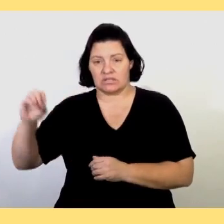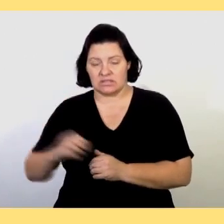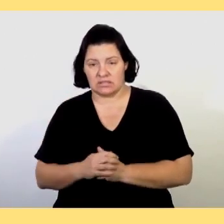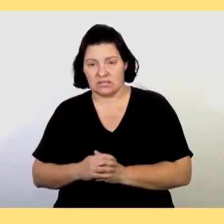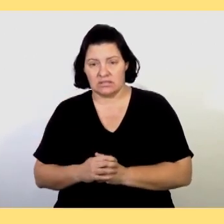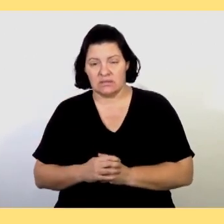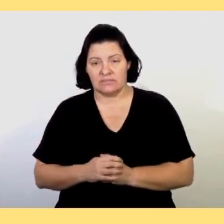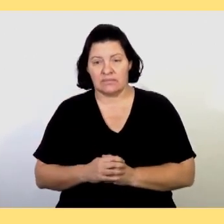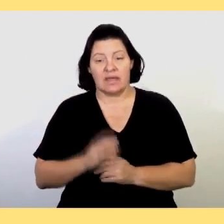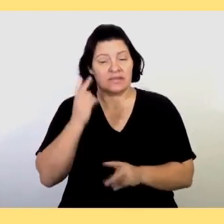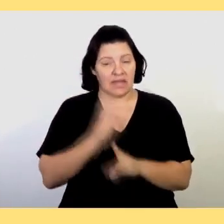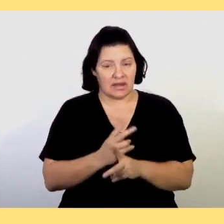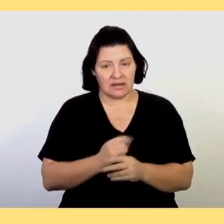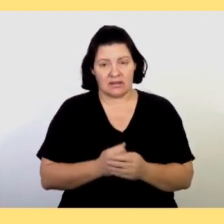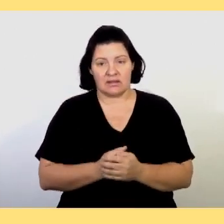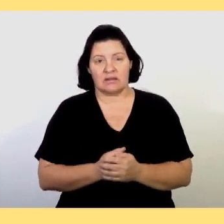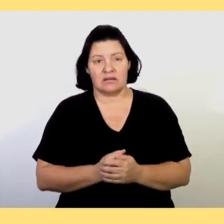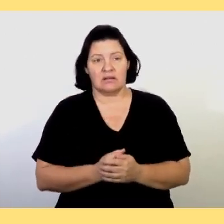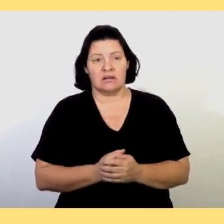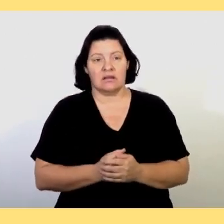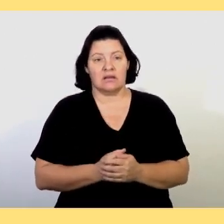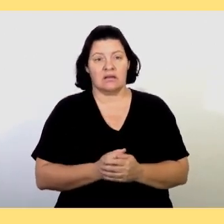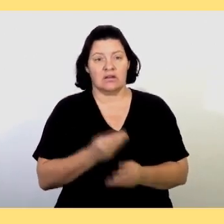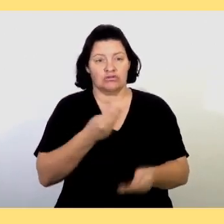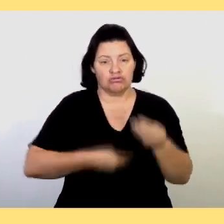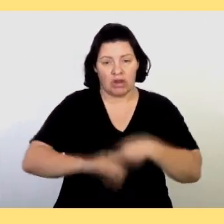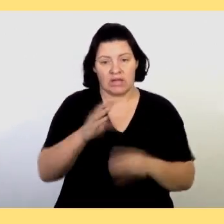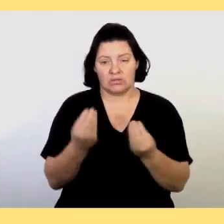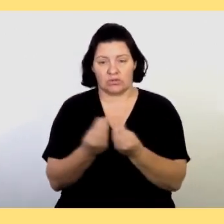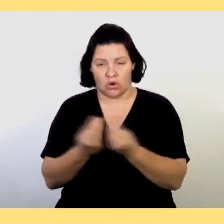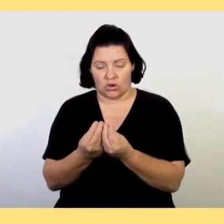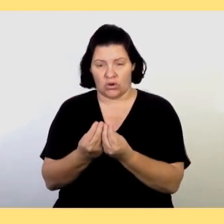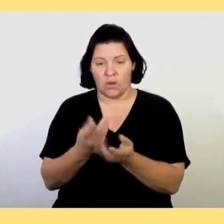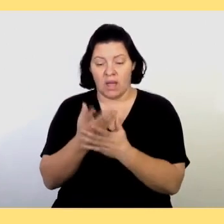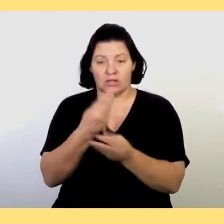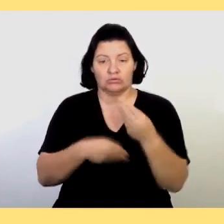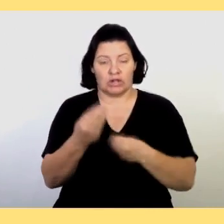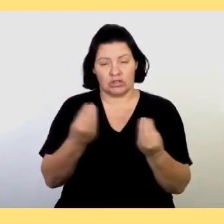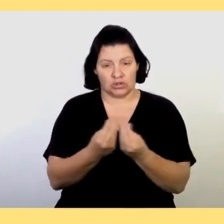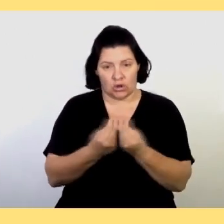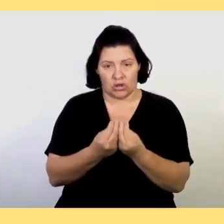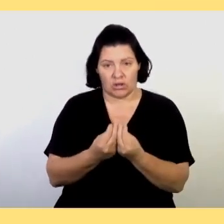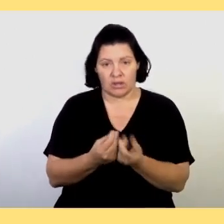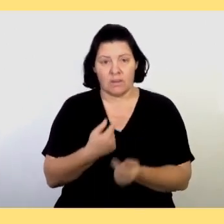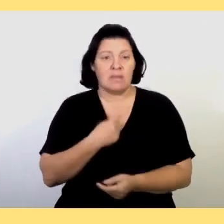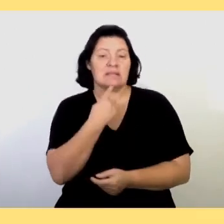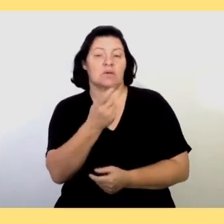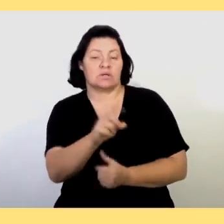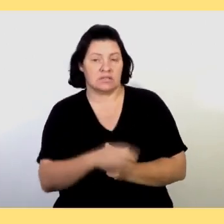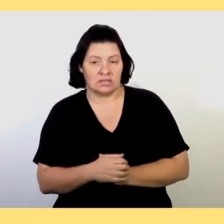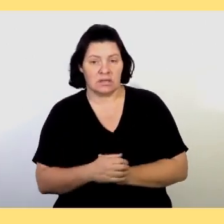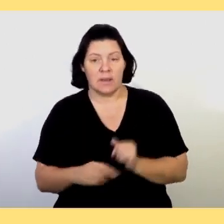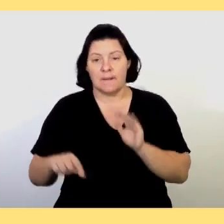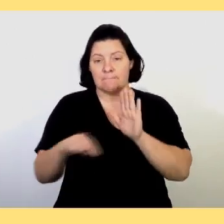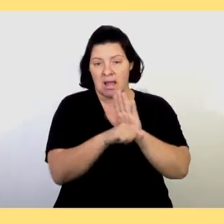15,000. That 15. Then trading stock. On my trading stock, I'm going to come here, what do I